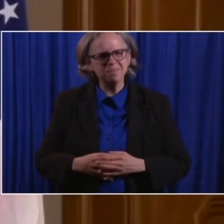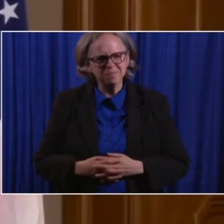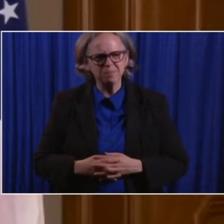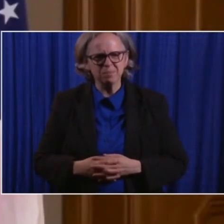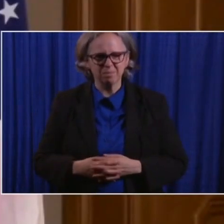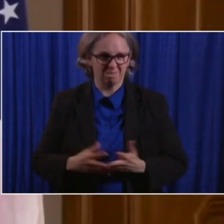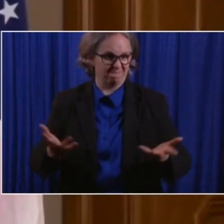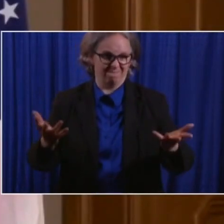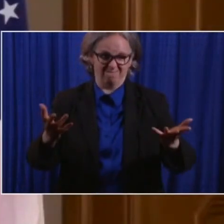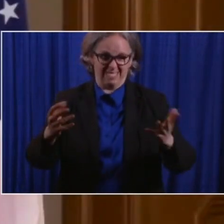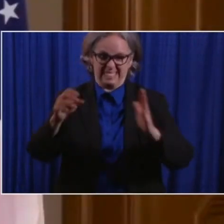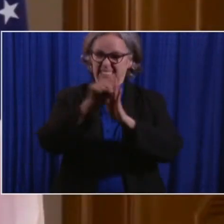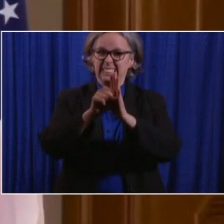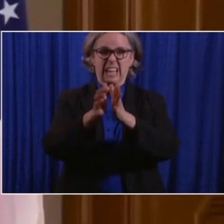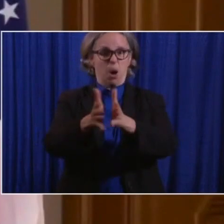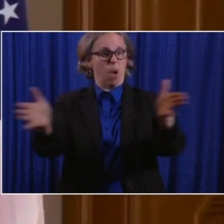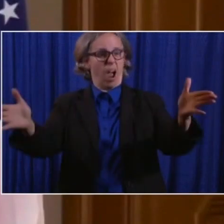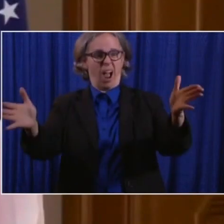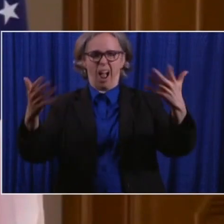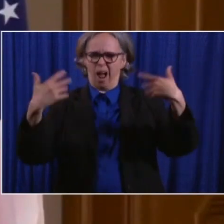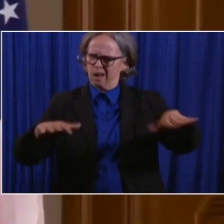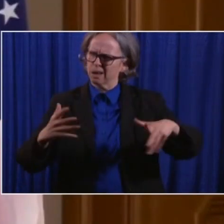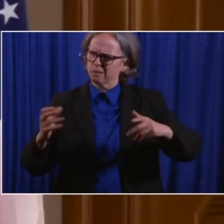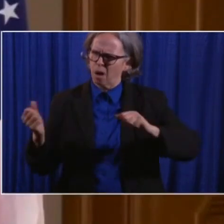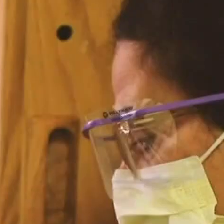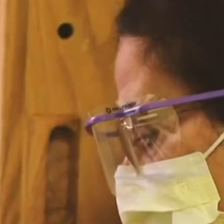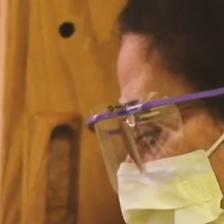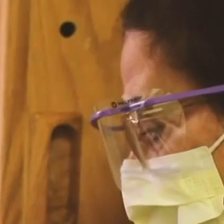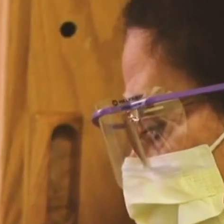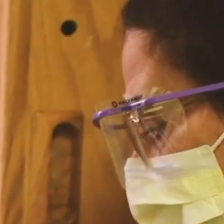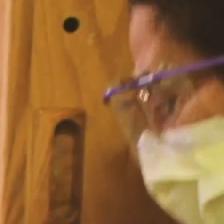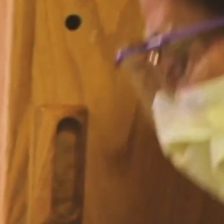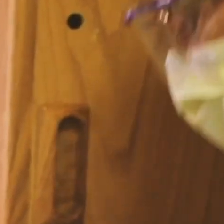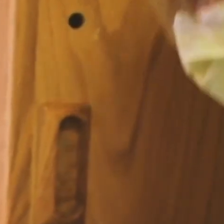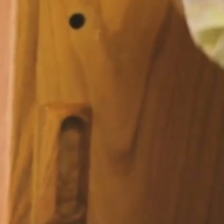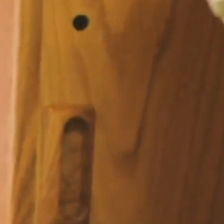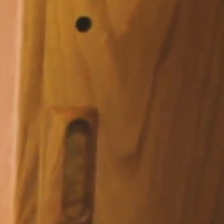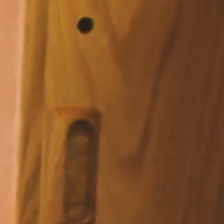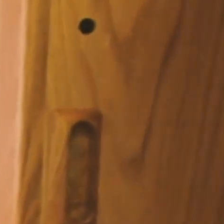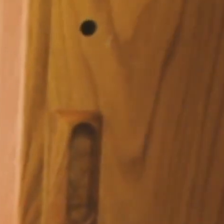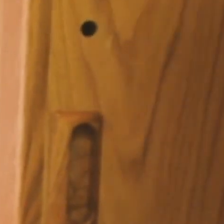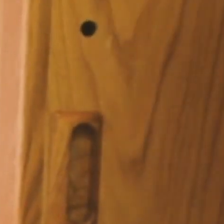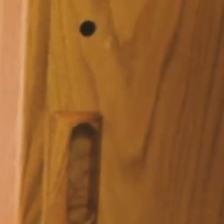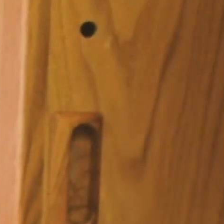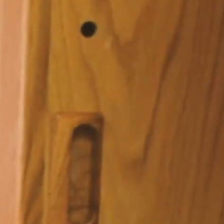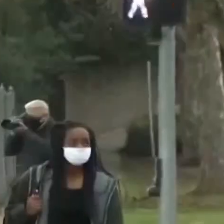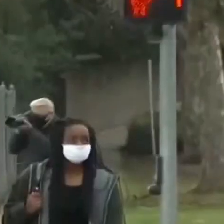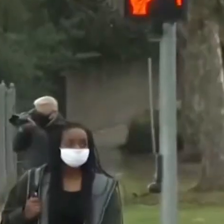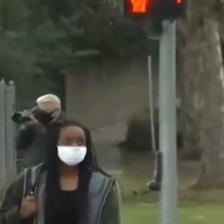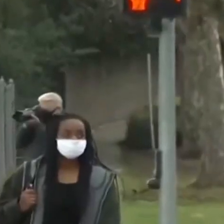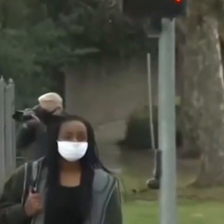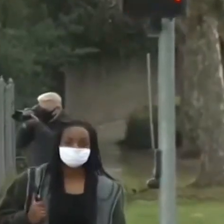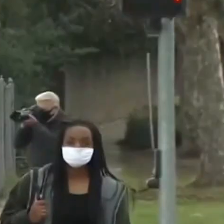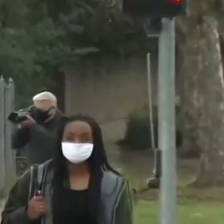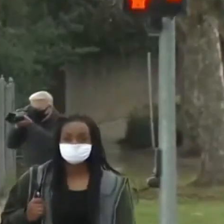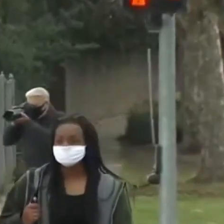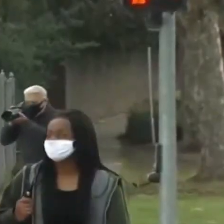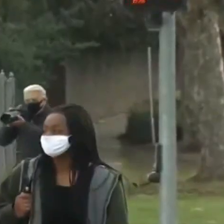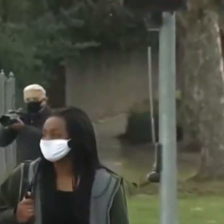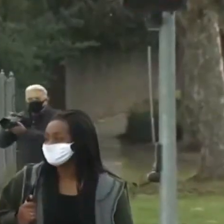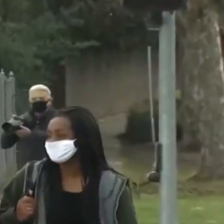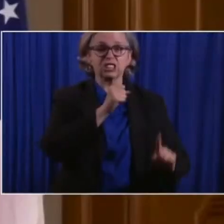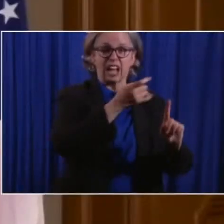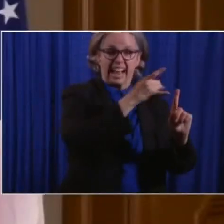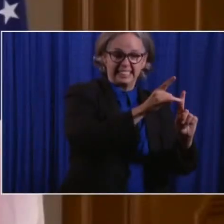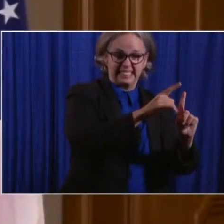across all demographic groups. Among the ages 18 and 19, we've seen